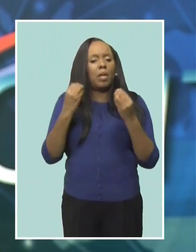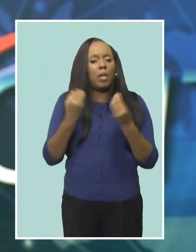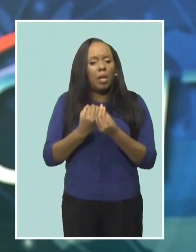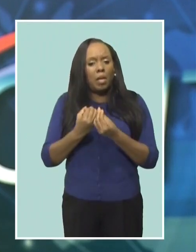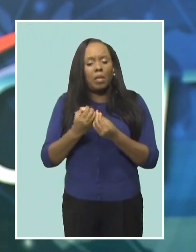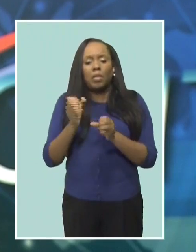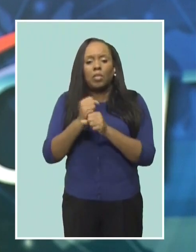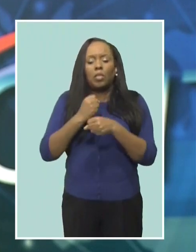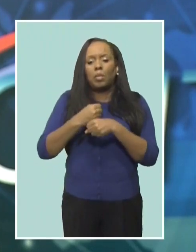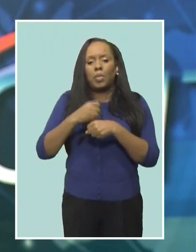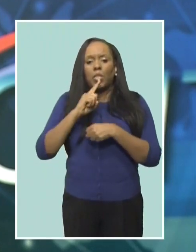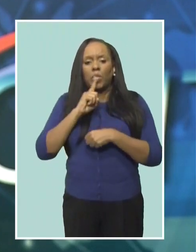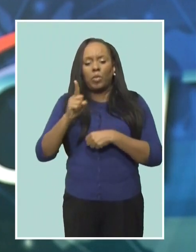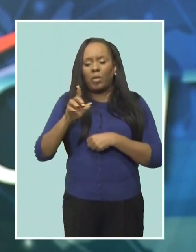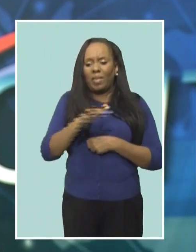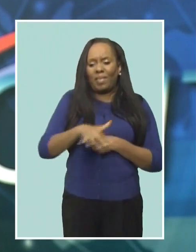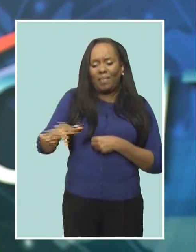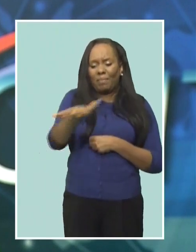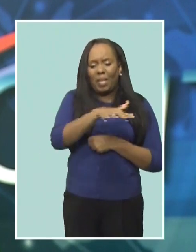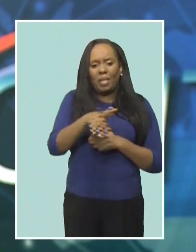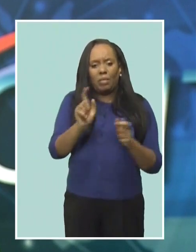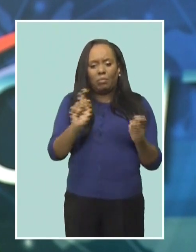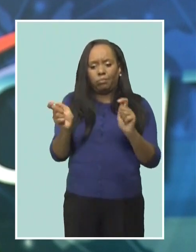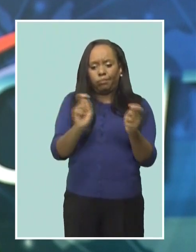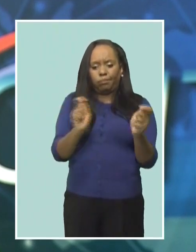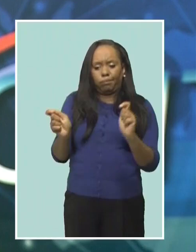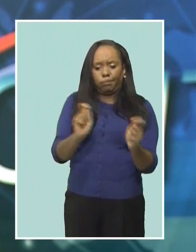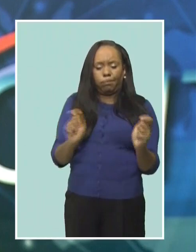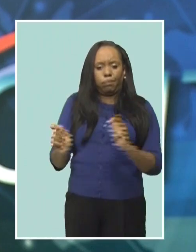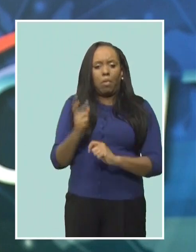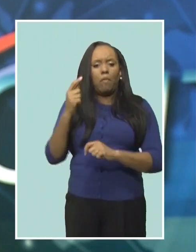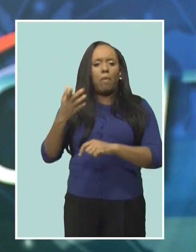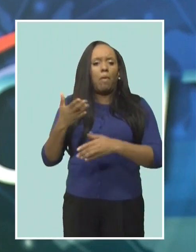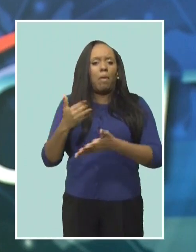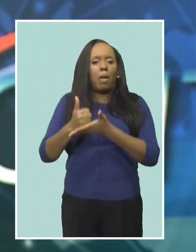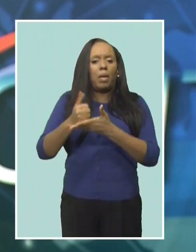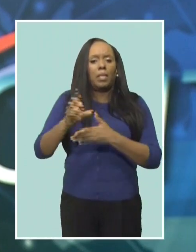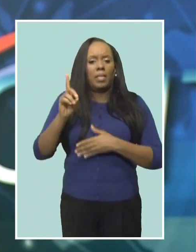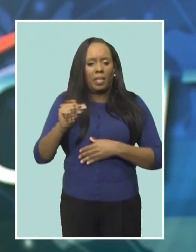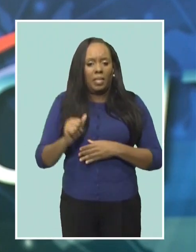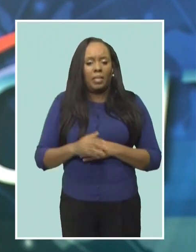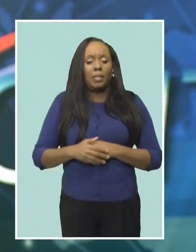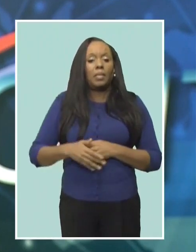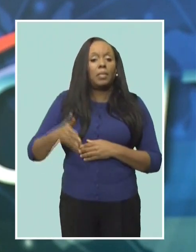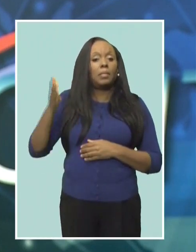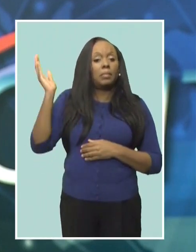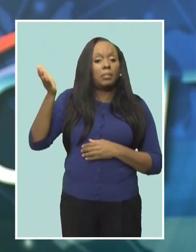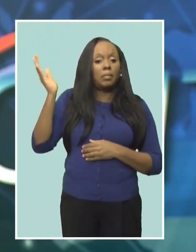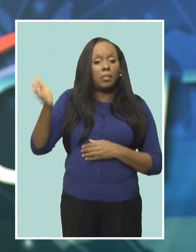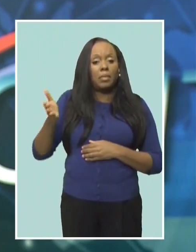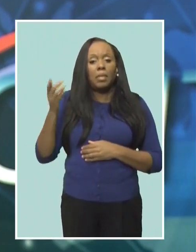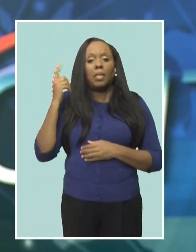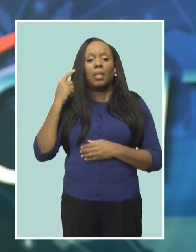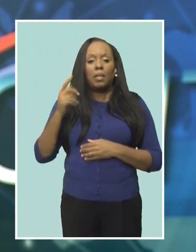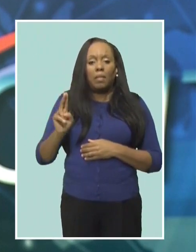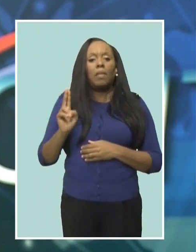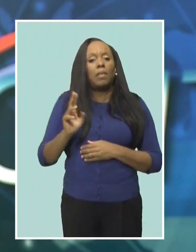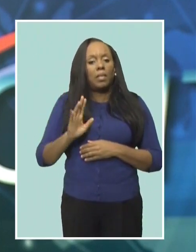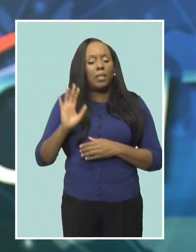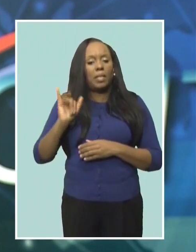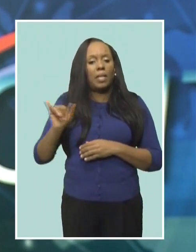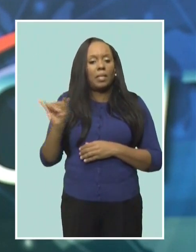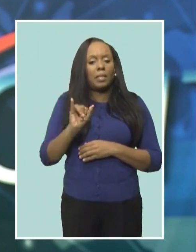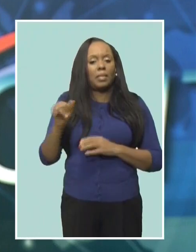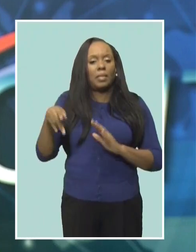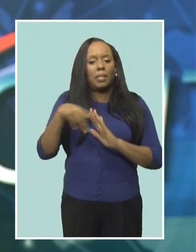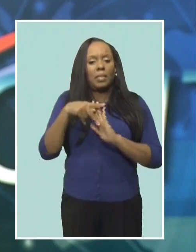their workspaces disabled friendly. He made the suggestion during his contribution to the resolution, National Policy for Improving the Lives